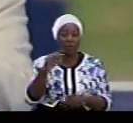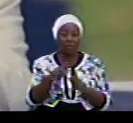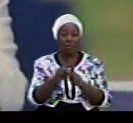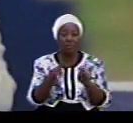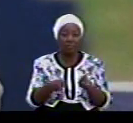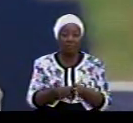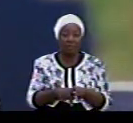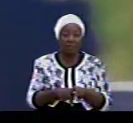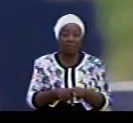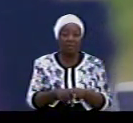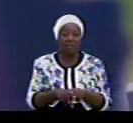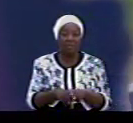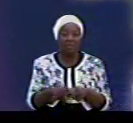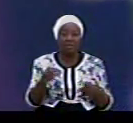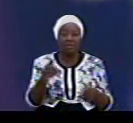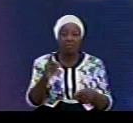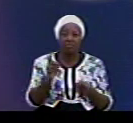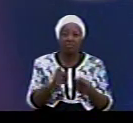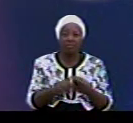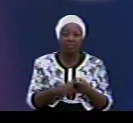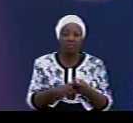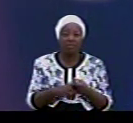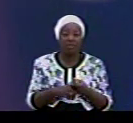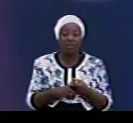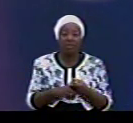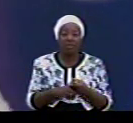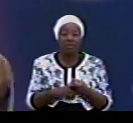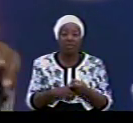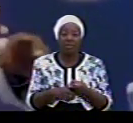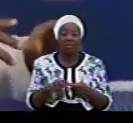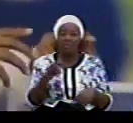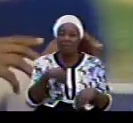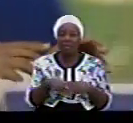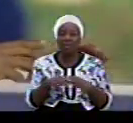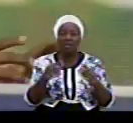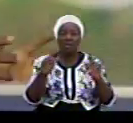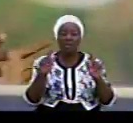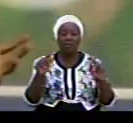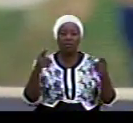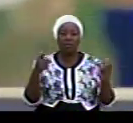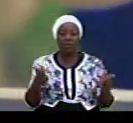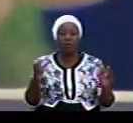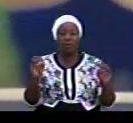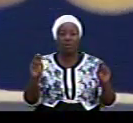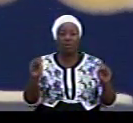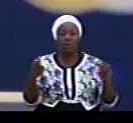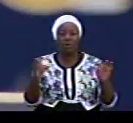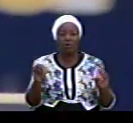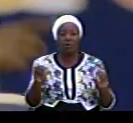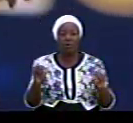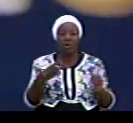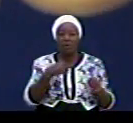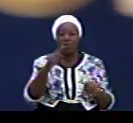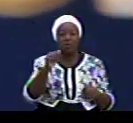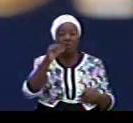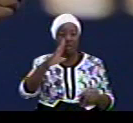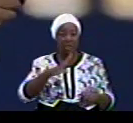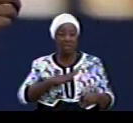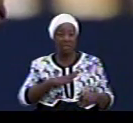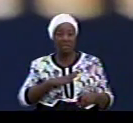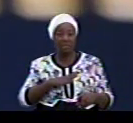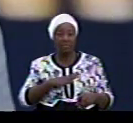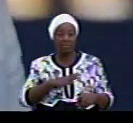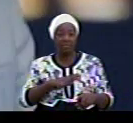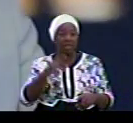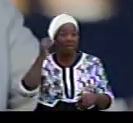Democratic Republic of Congo. And one of the lady journalists there had a